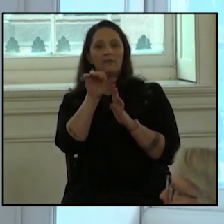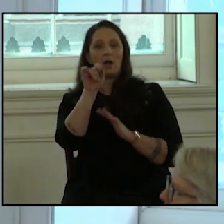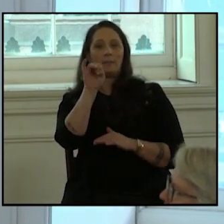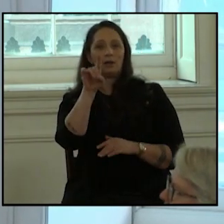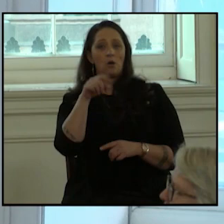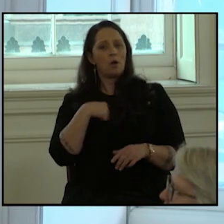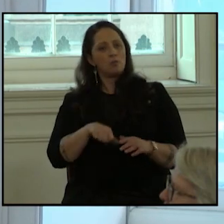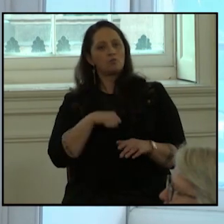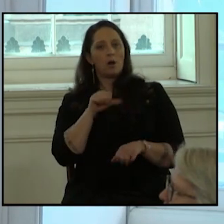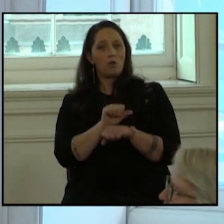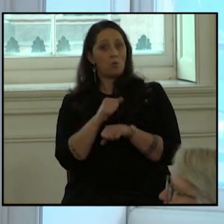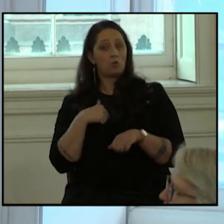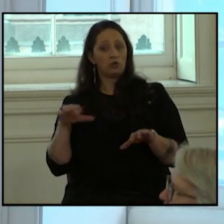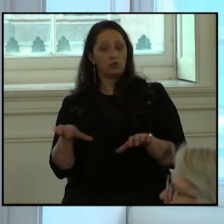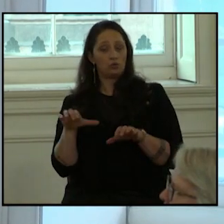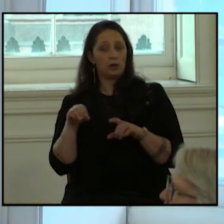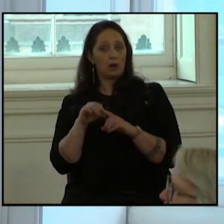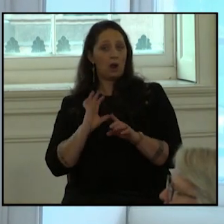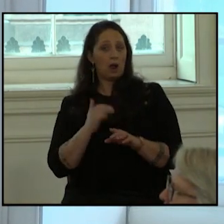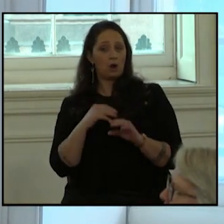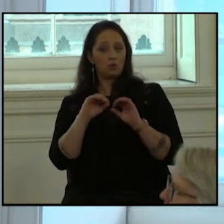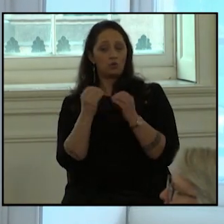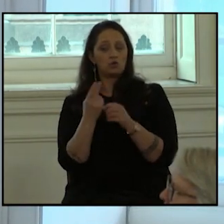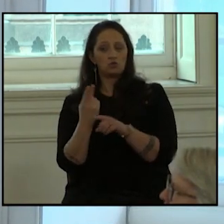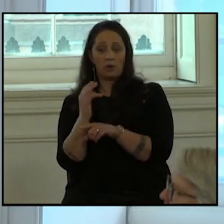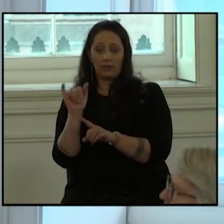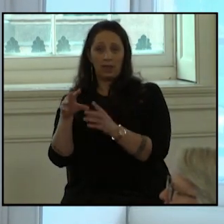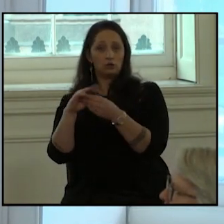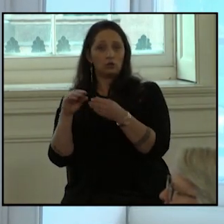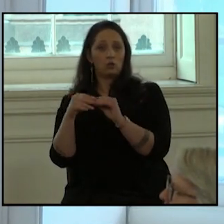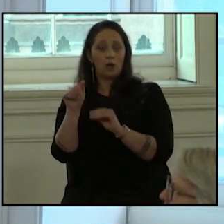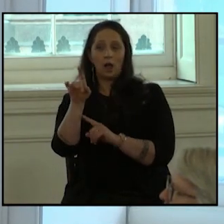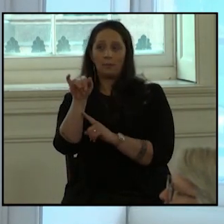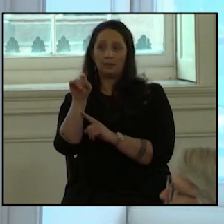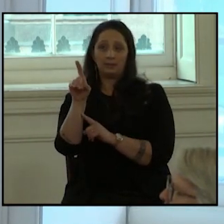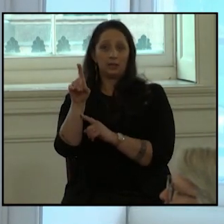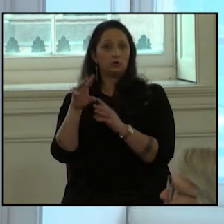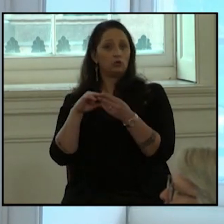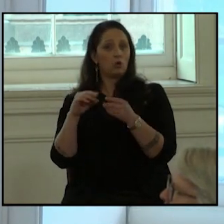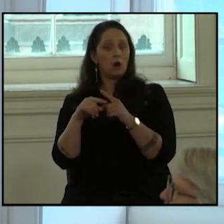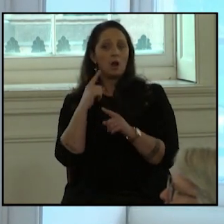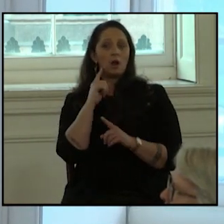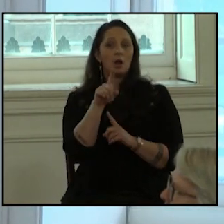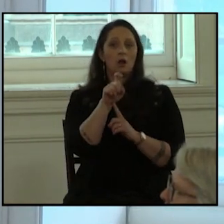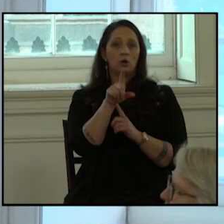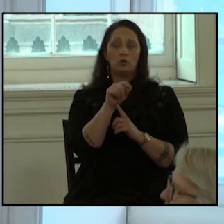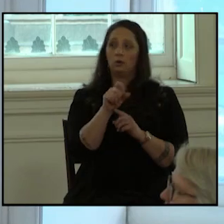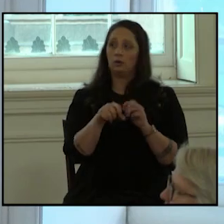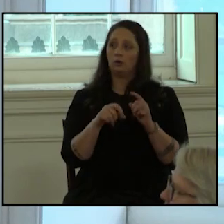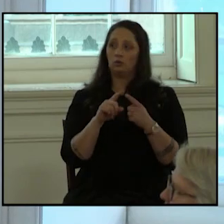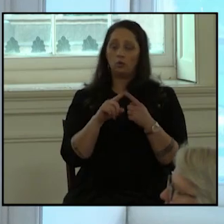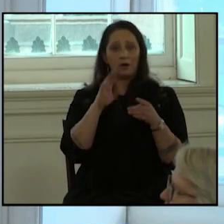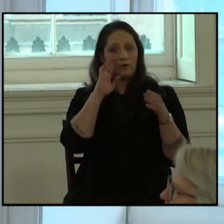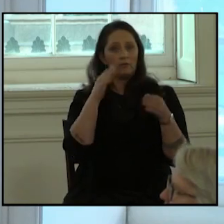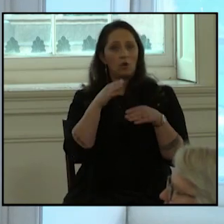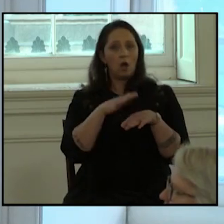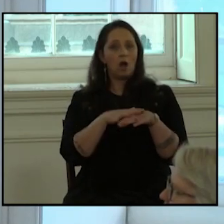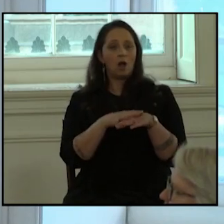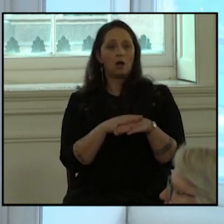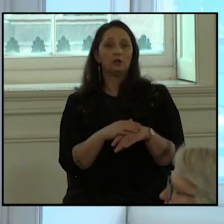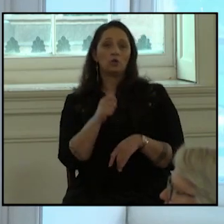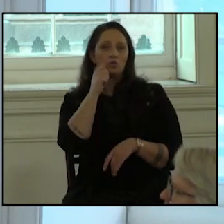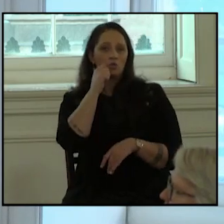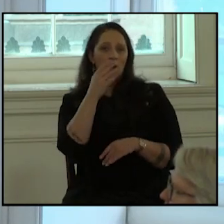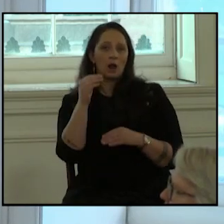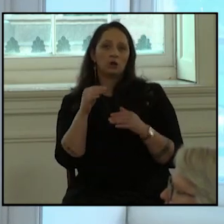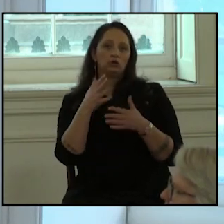of the work that we're doing using the Amistad story and the 129-foot schooner to focus on racial and social